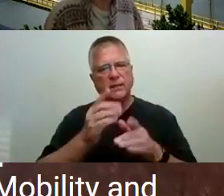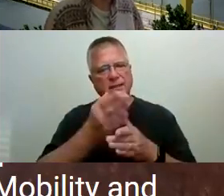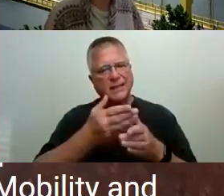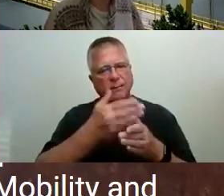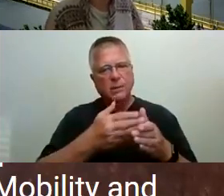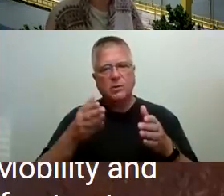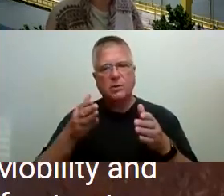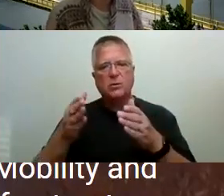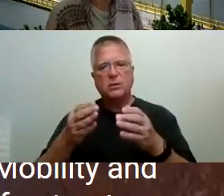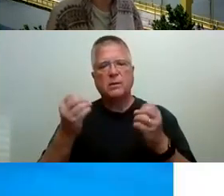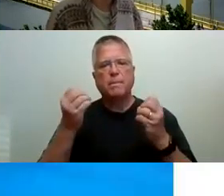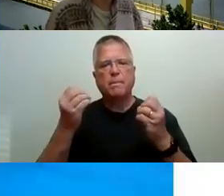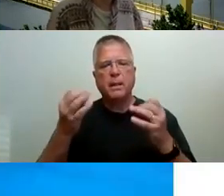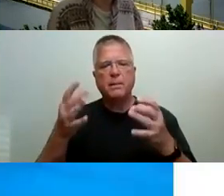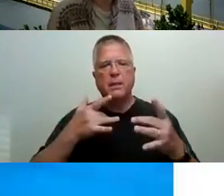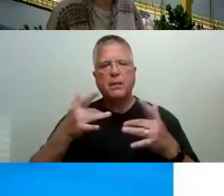many concerns.